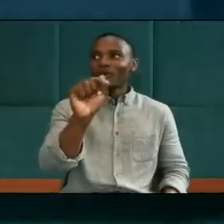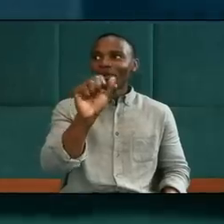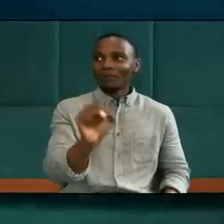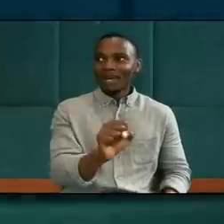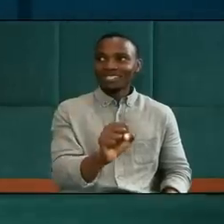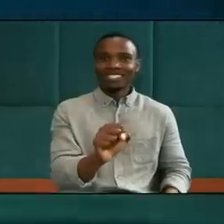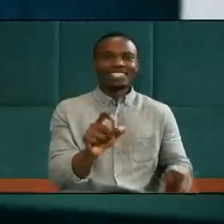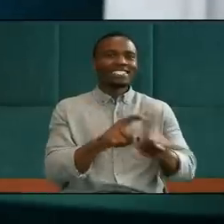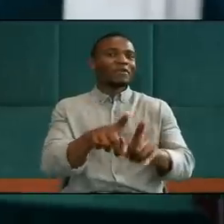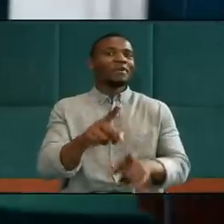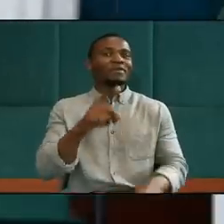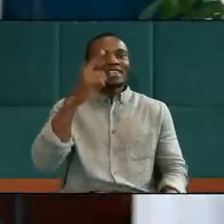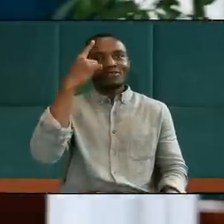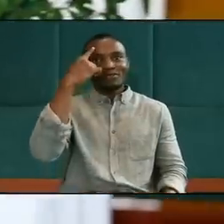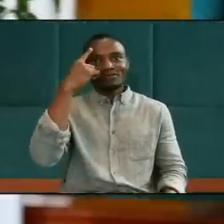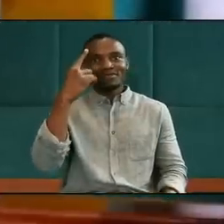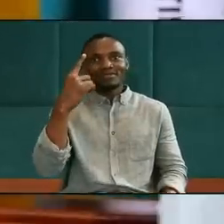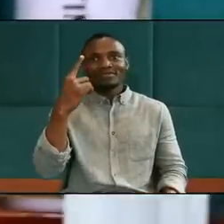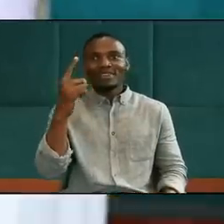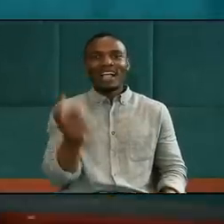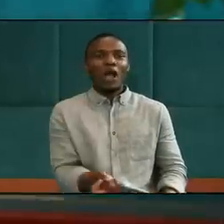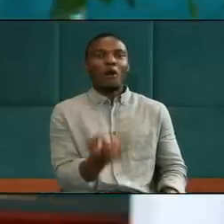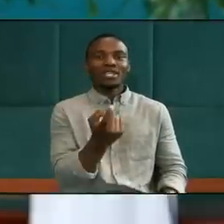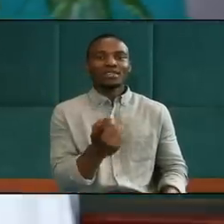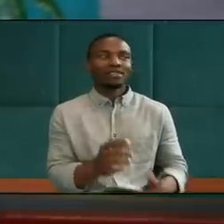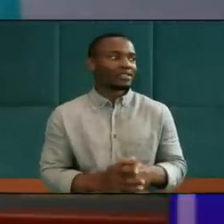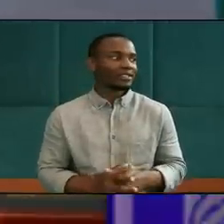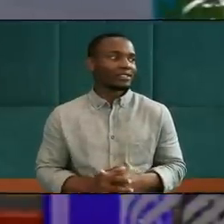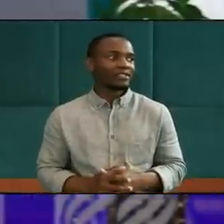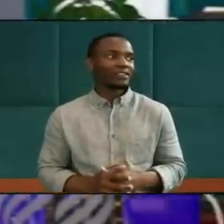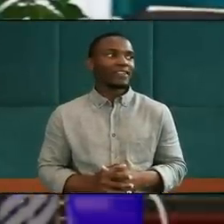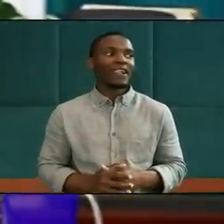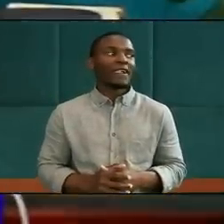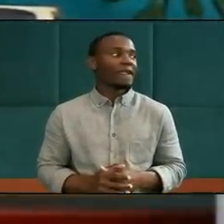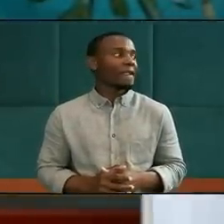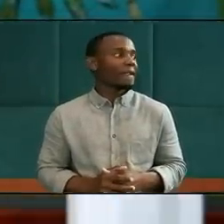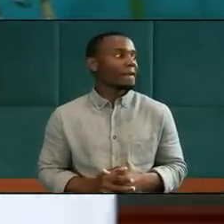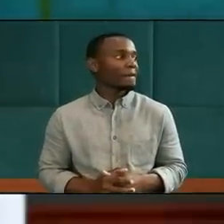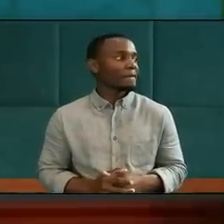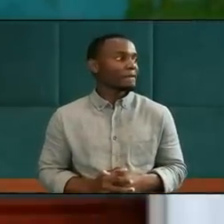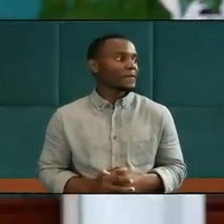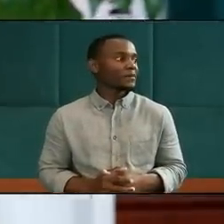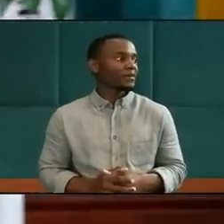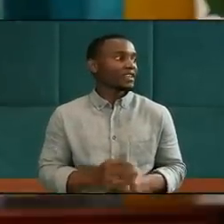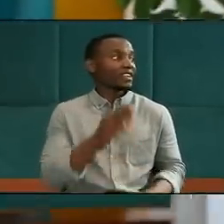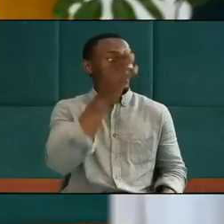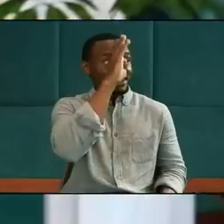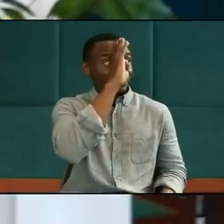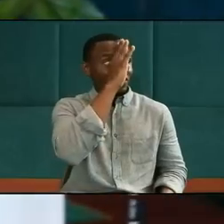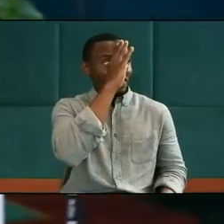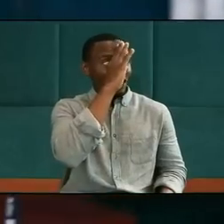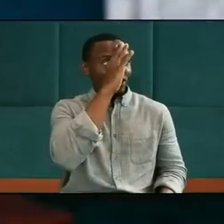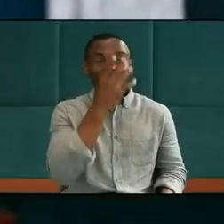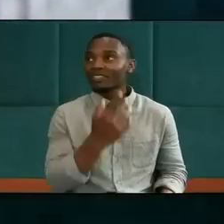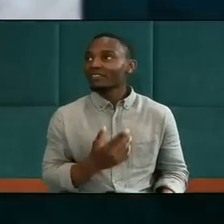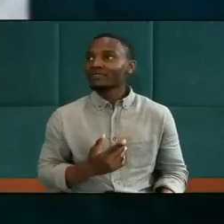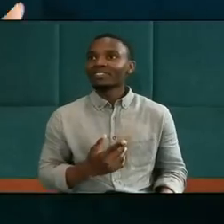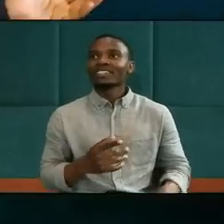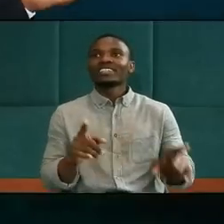Yeah, you know those members? Oh, they have all the talk, but they are the cowards.